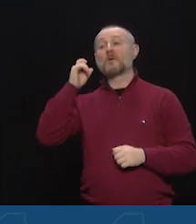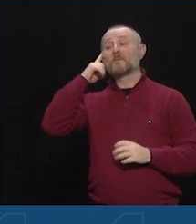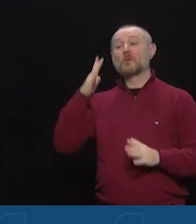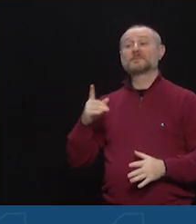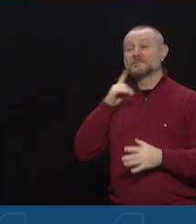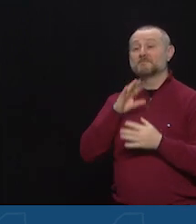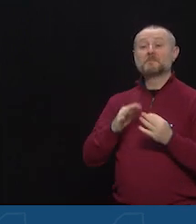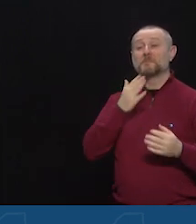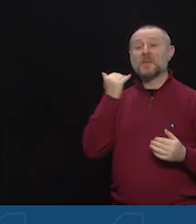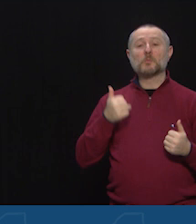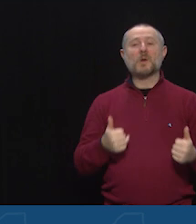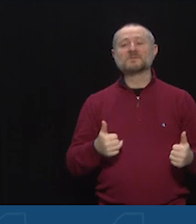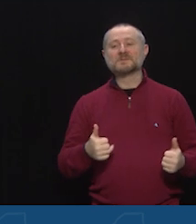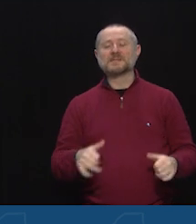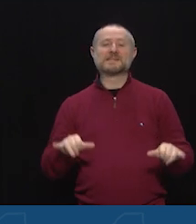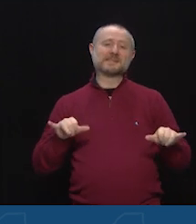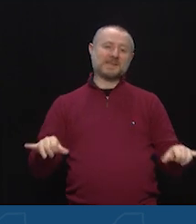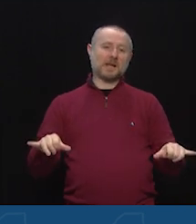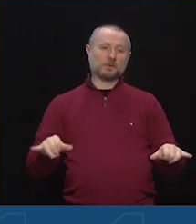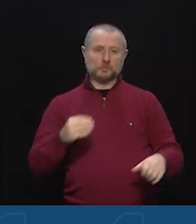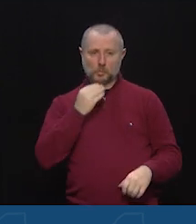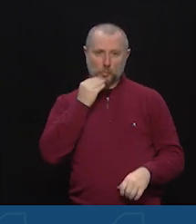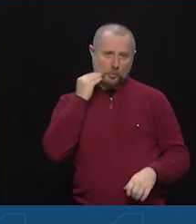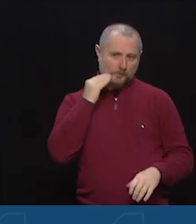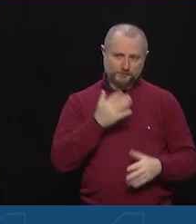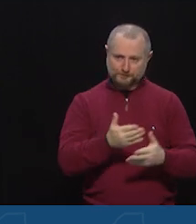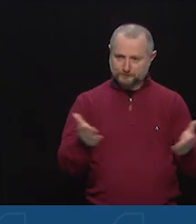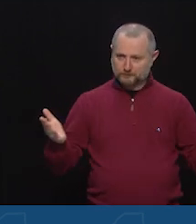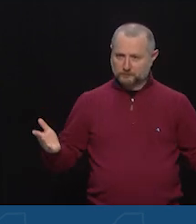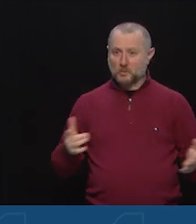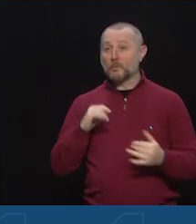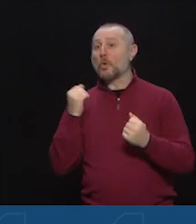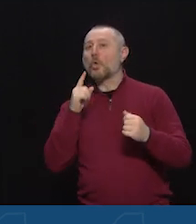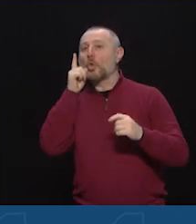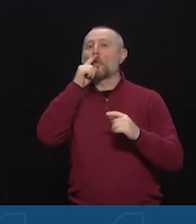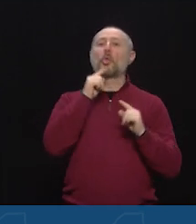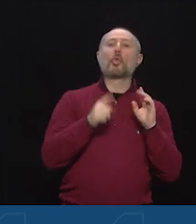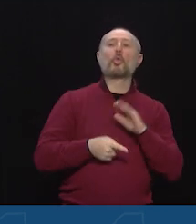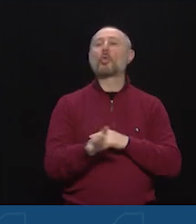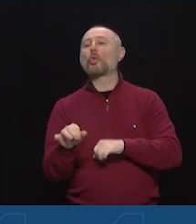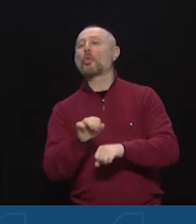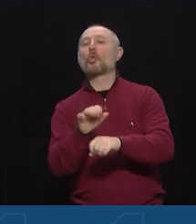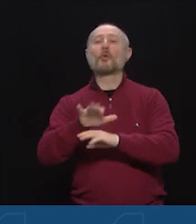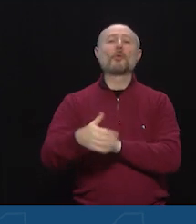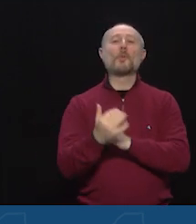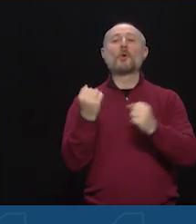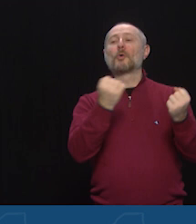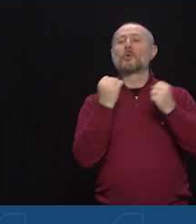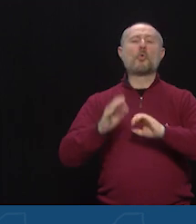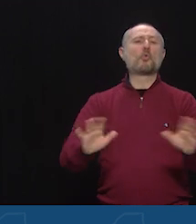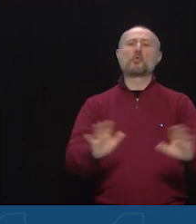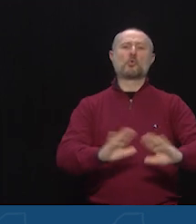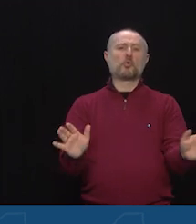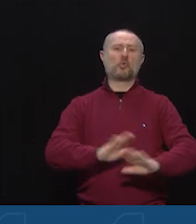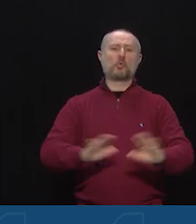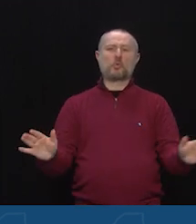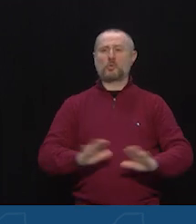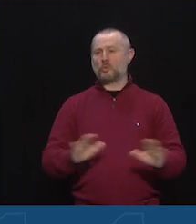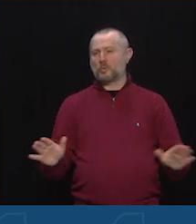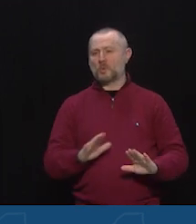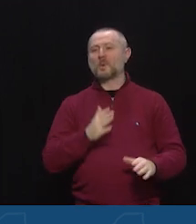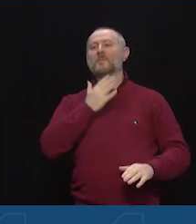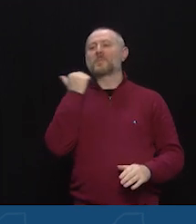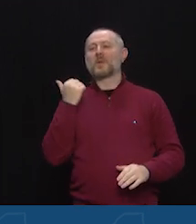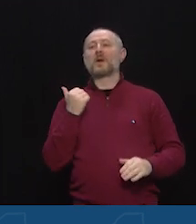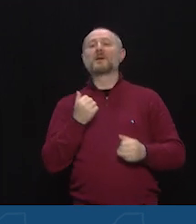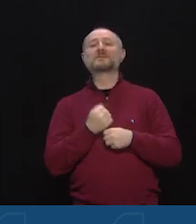Please stay off the roads starting this evening. Stay off the roadways. It's the best way that we can do our